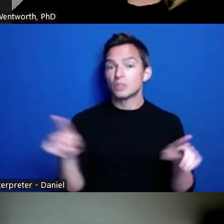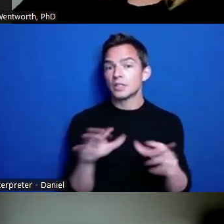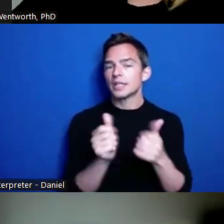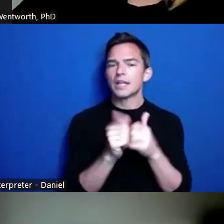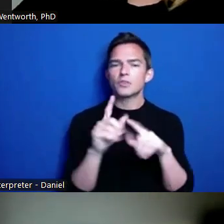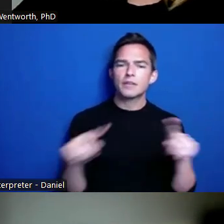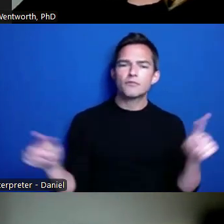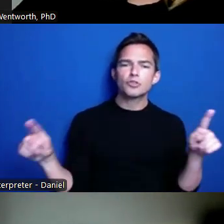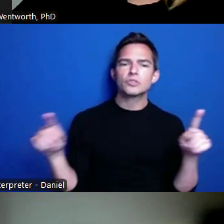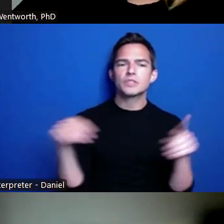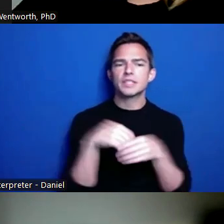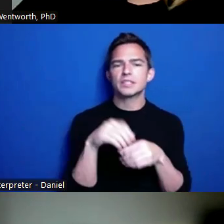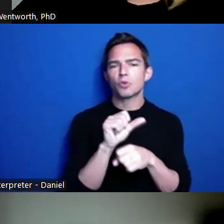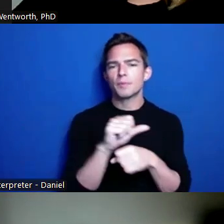NAMI?